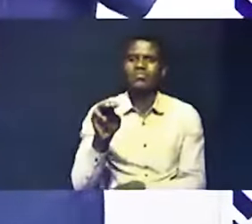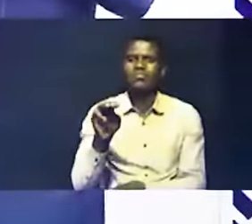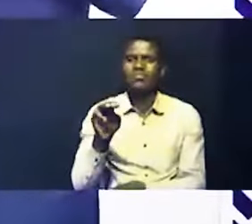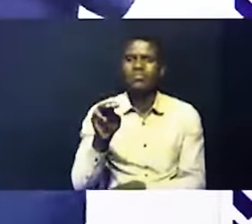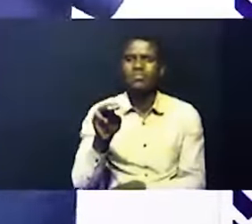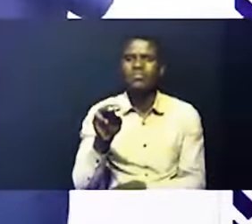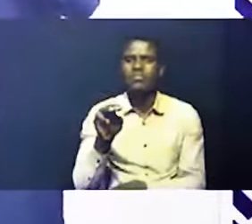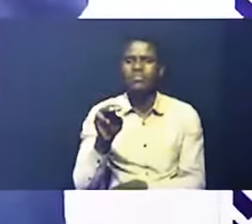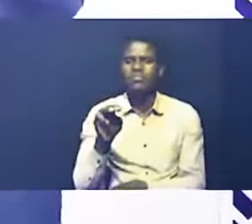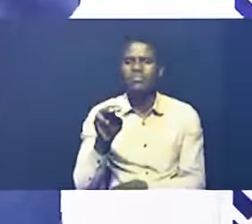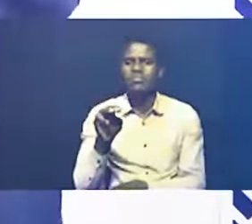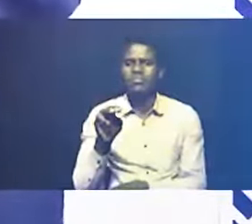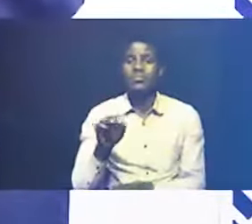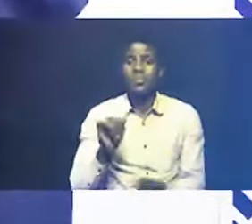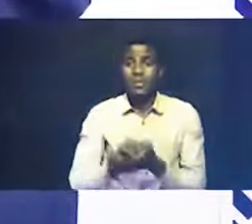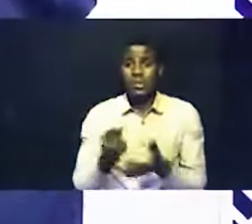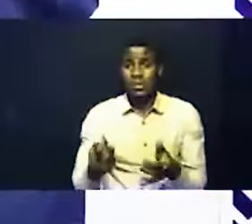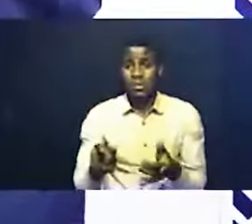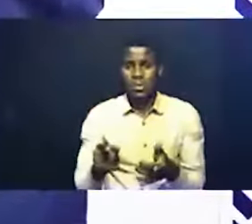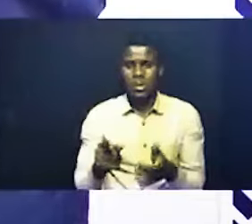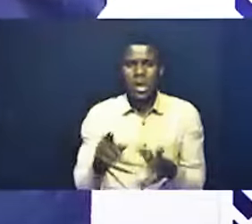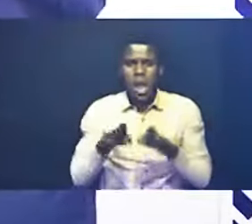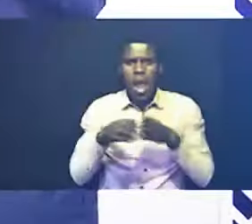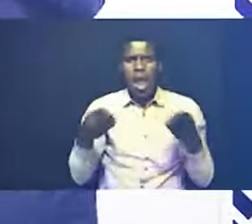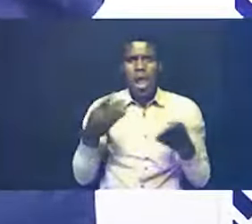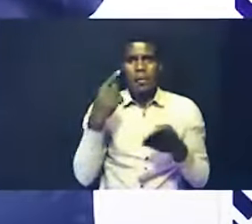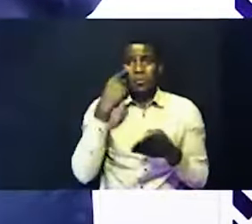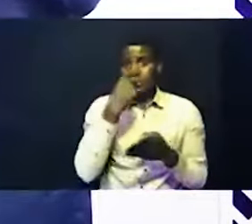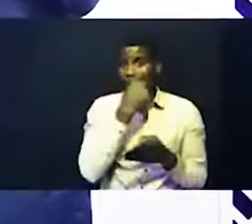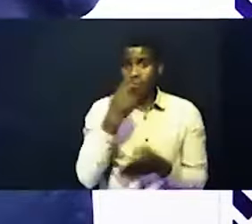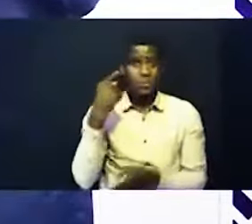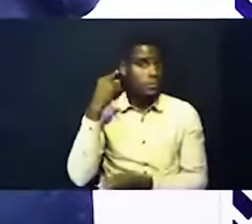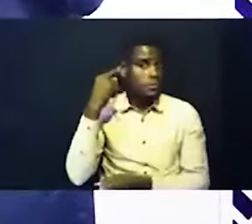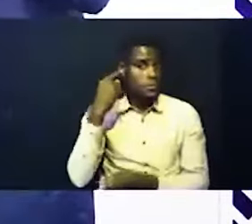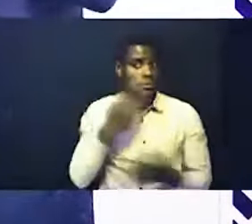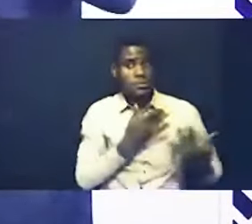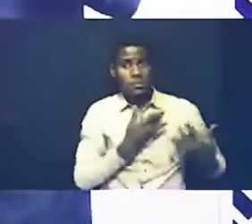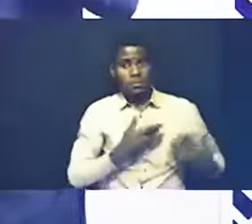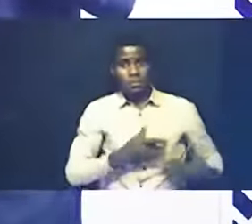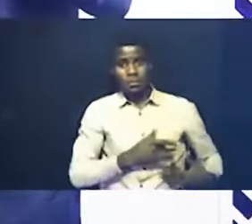message that you open your eyes your ears and your heart